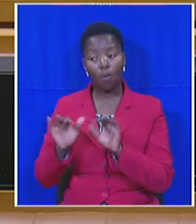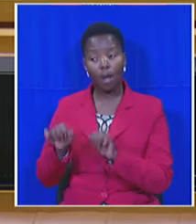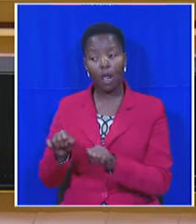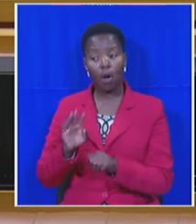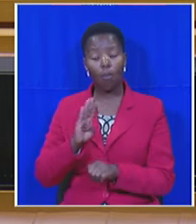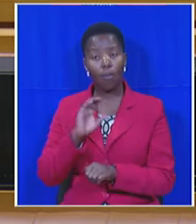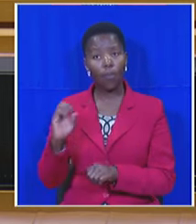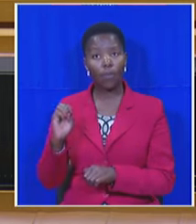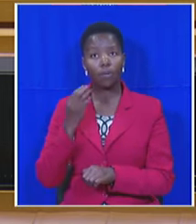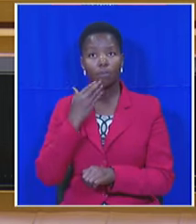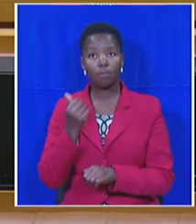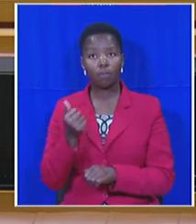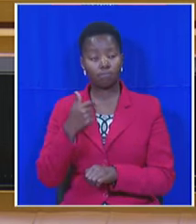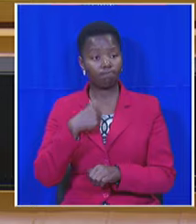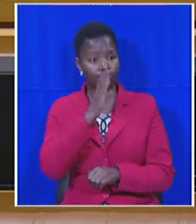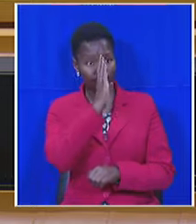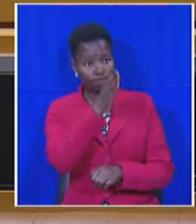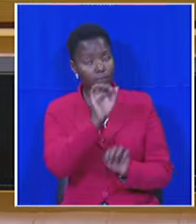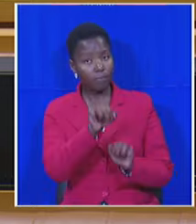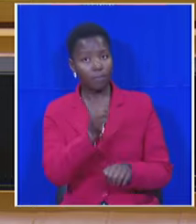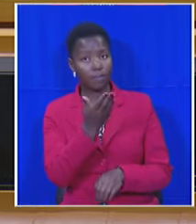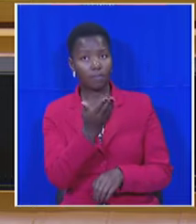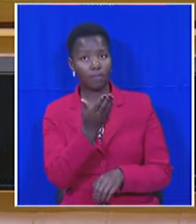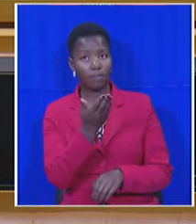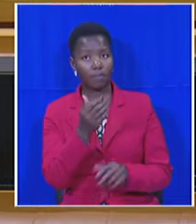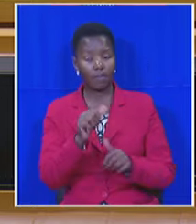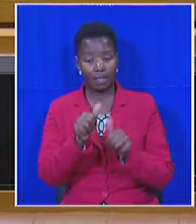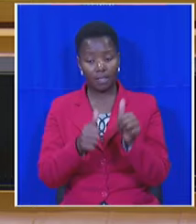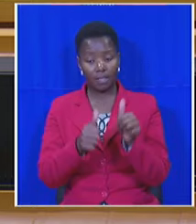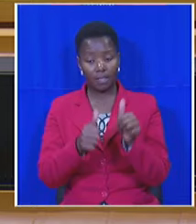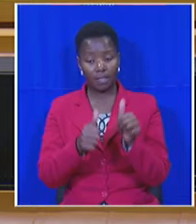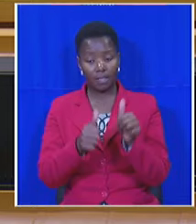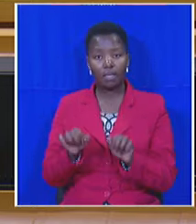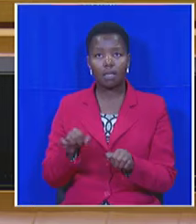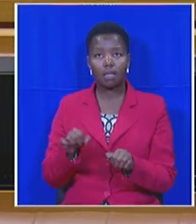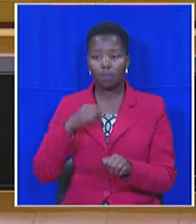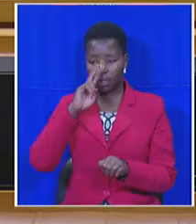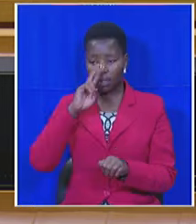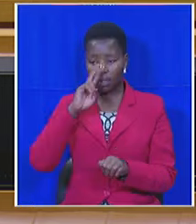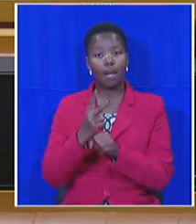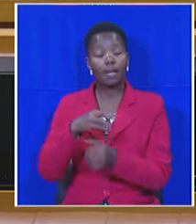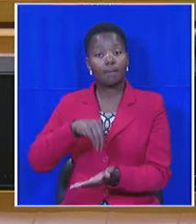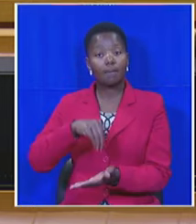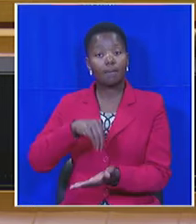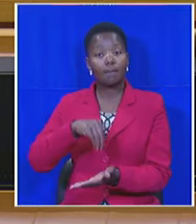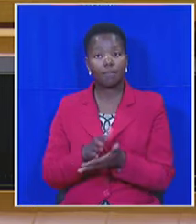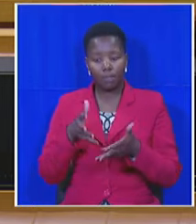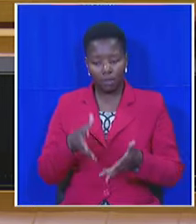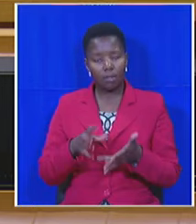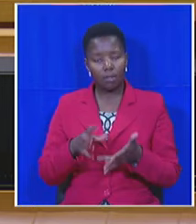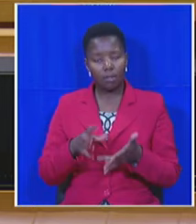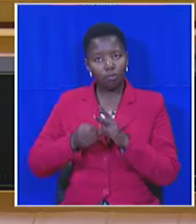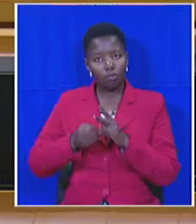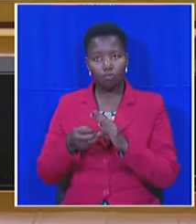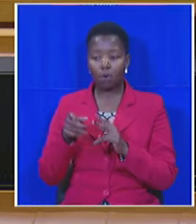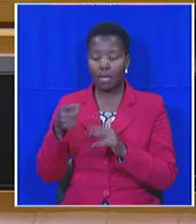Yes, go ahead, Honorable Member. May I address you? Deputy Speaker, I think this also needs to be noted. This was a deliberate attempt to sabotage